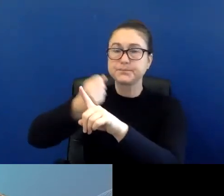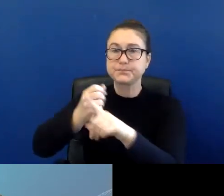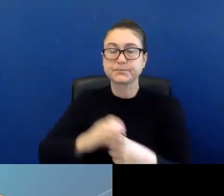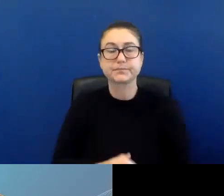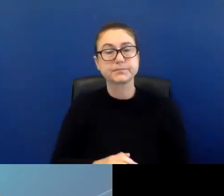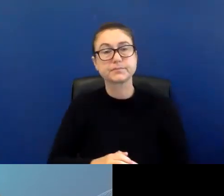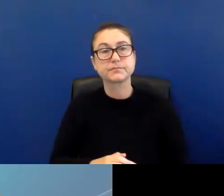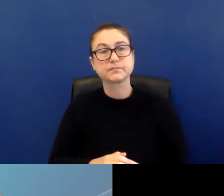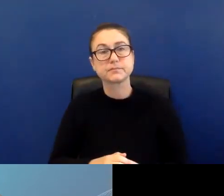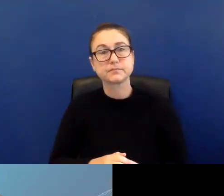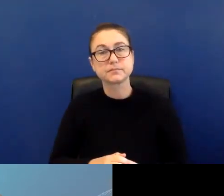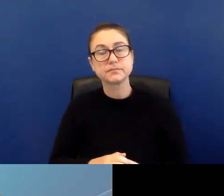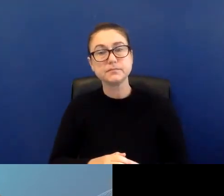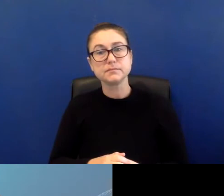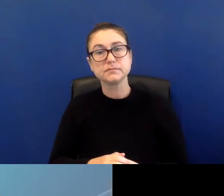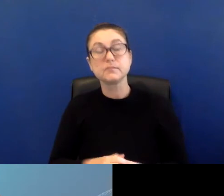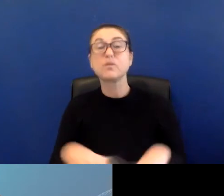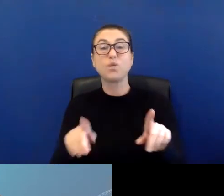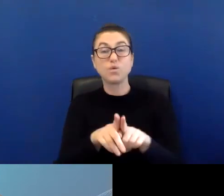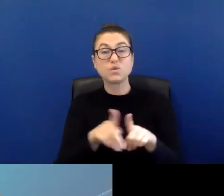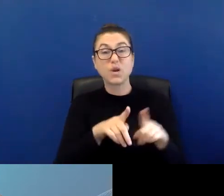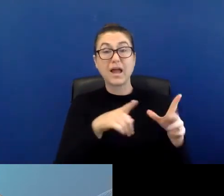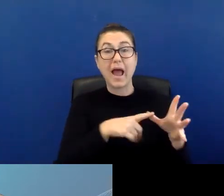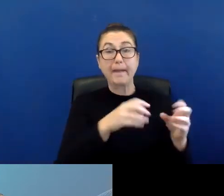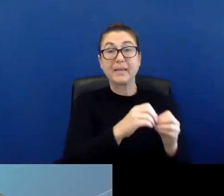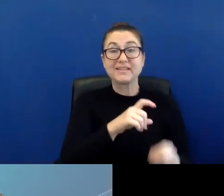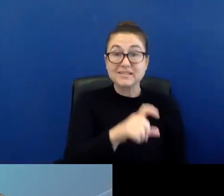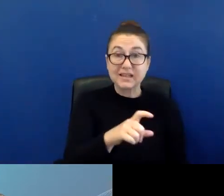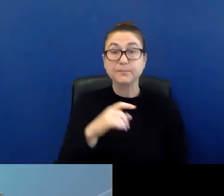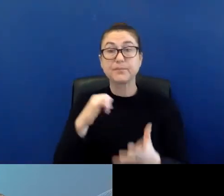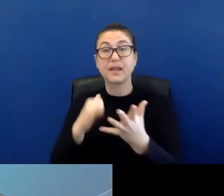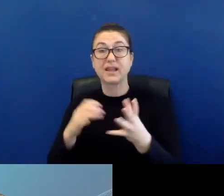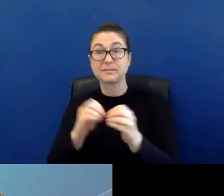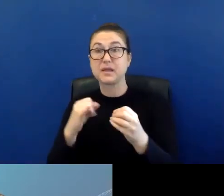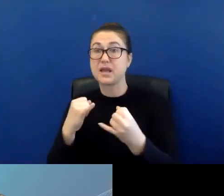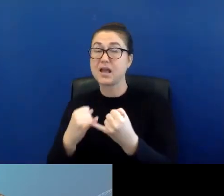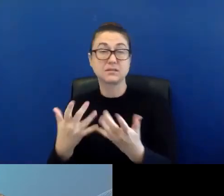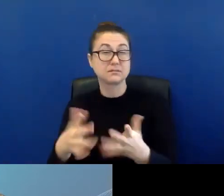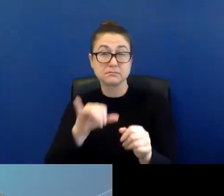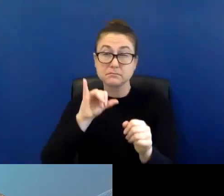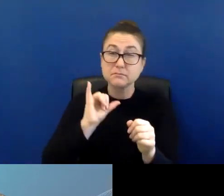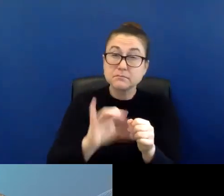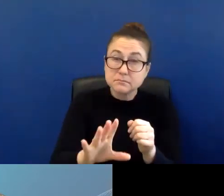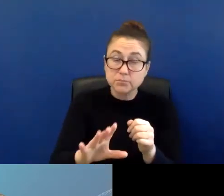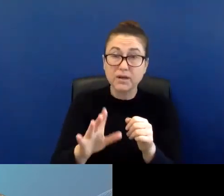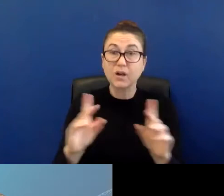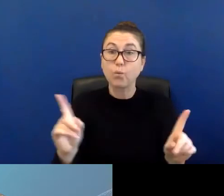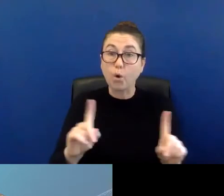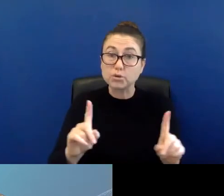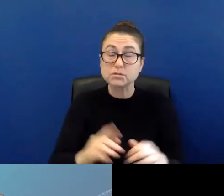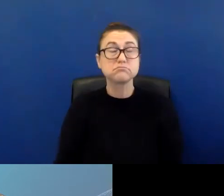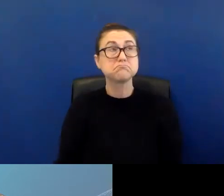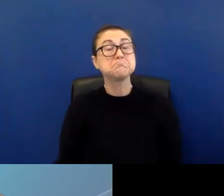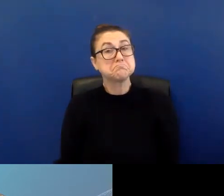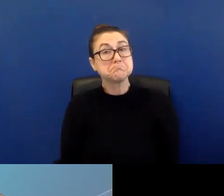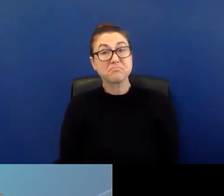the elements where the ABC and SBS, I think, have done an excellent job thus far is in the sense that they have